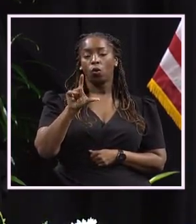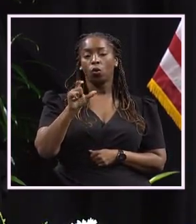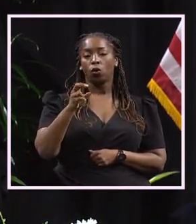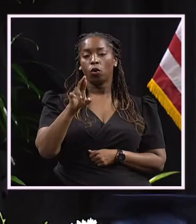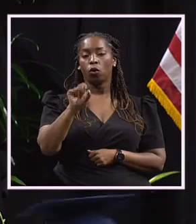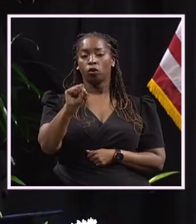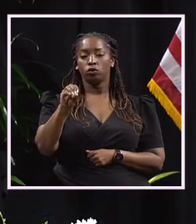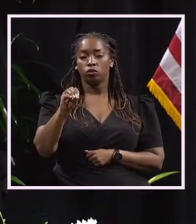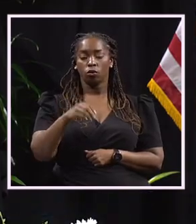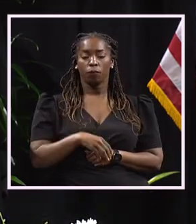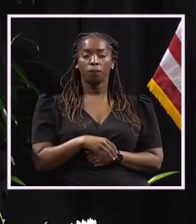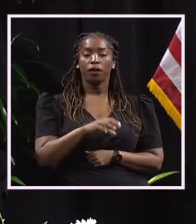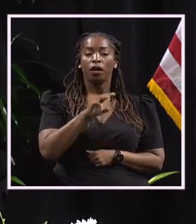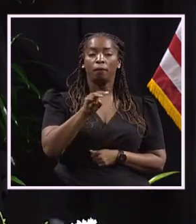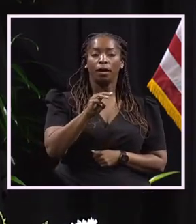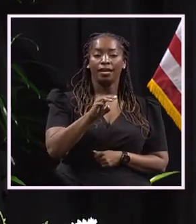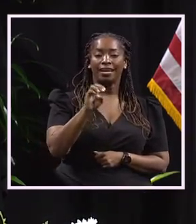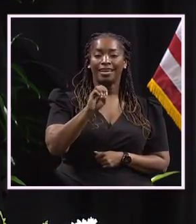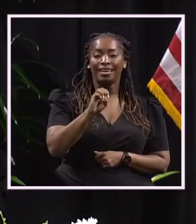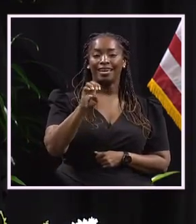Maria E. Escobar.